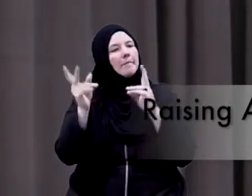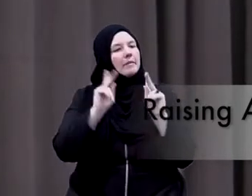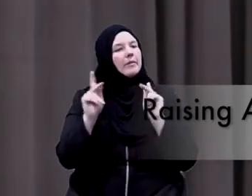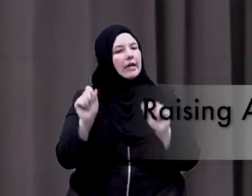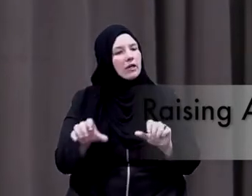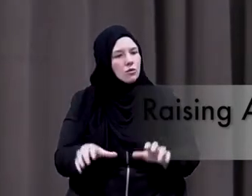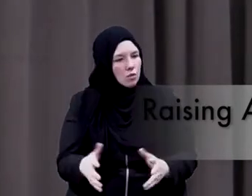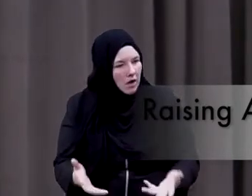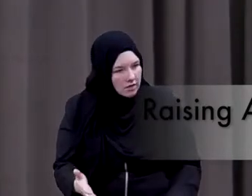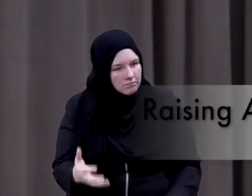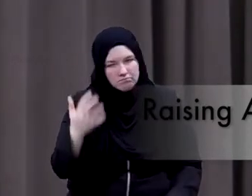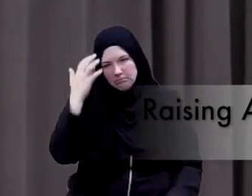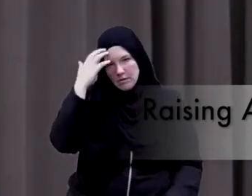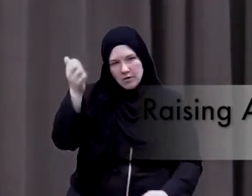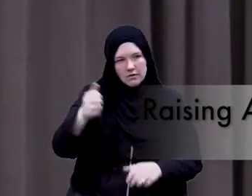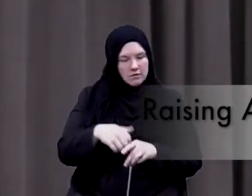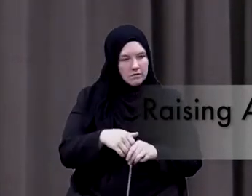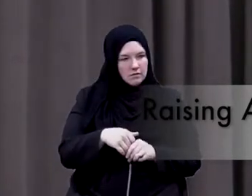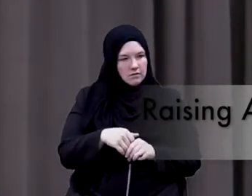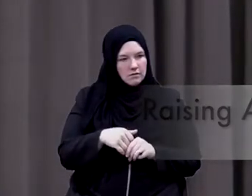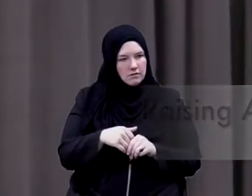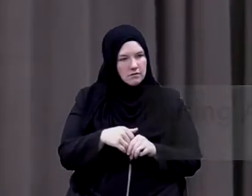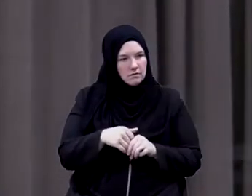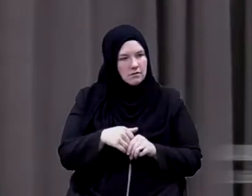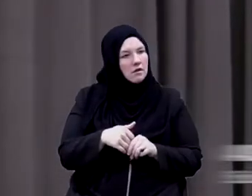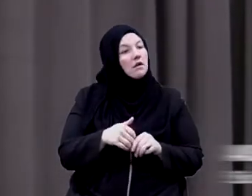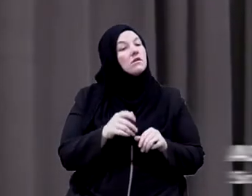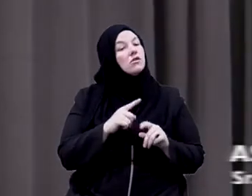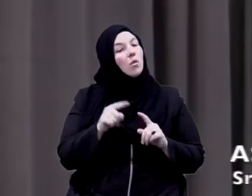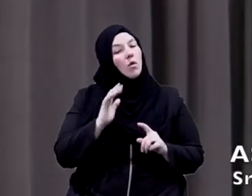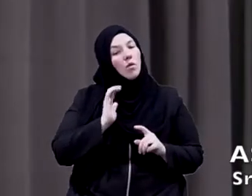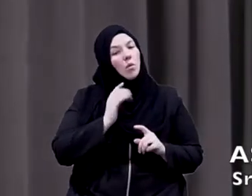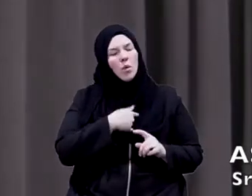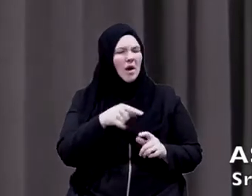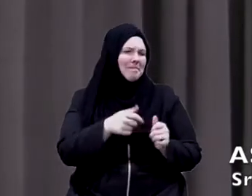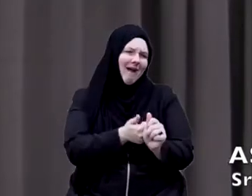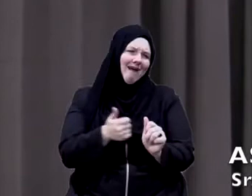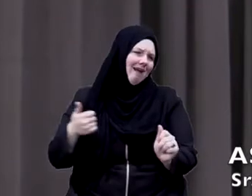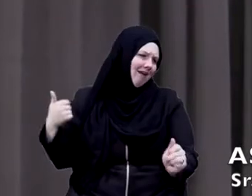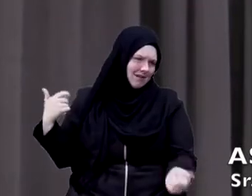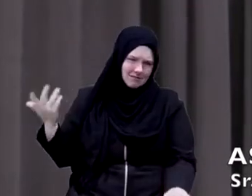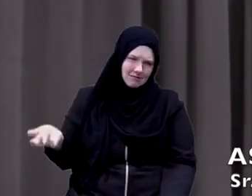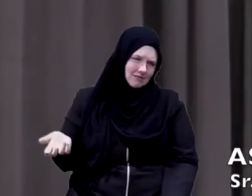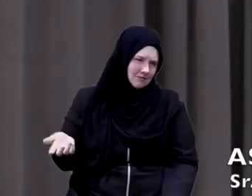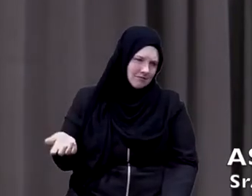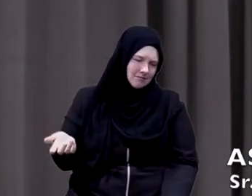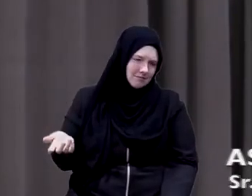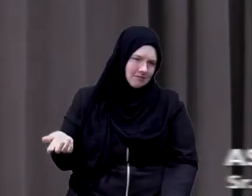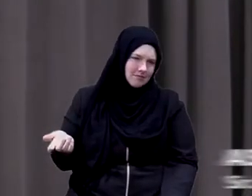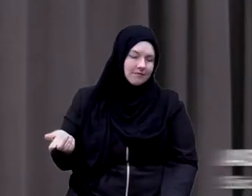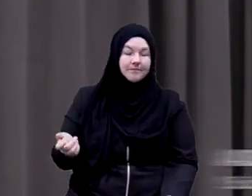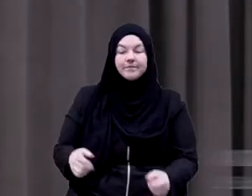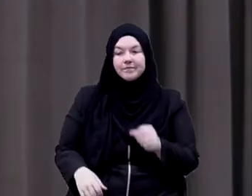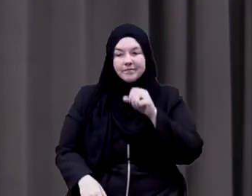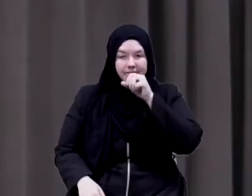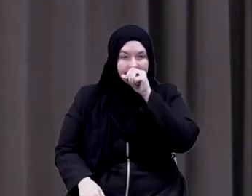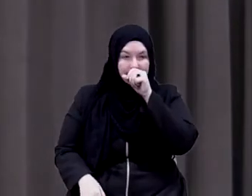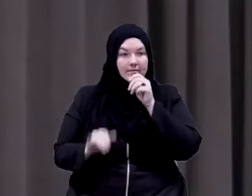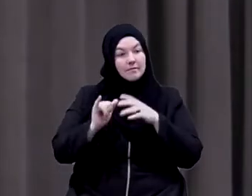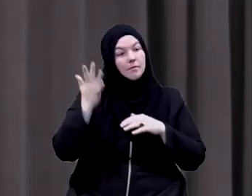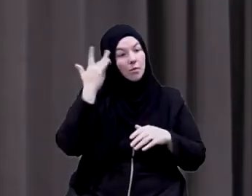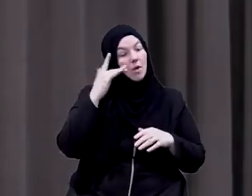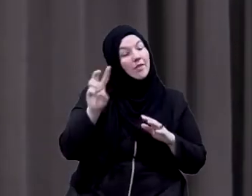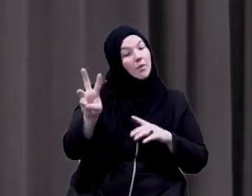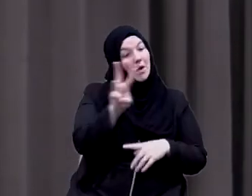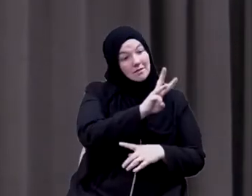what? So by ratio, we are way behind. And this is why the West